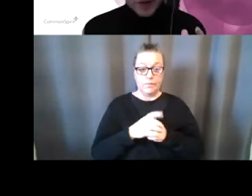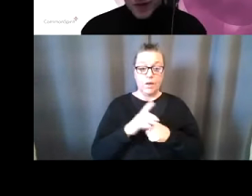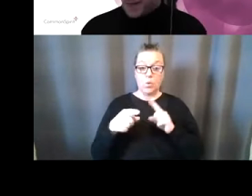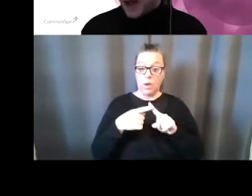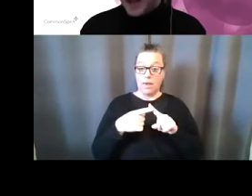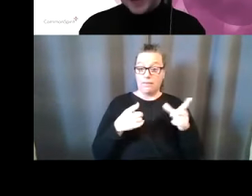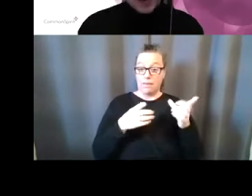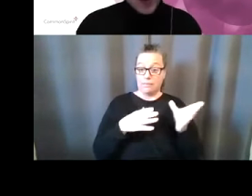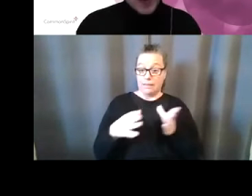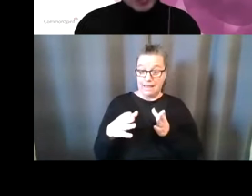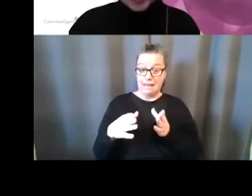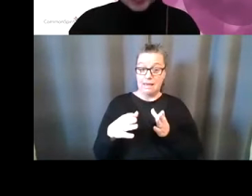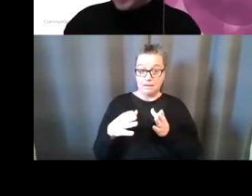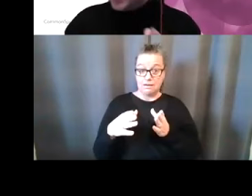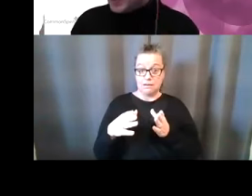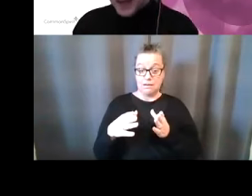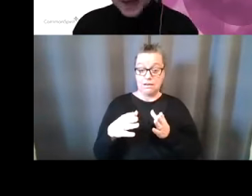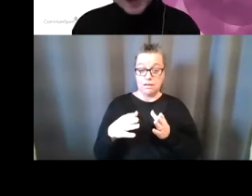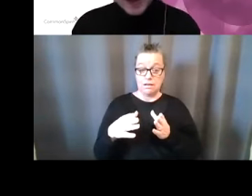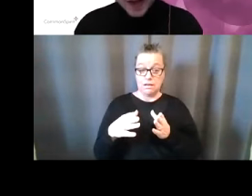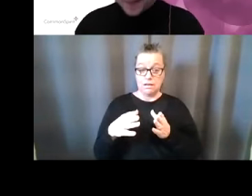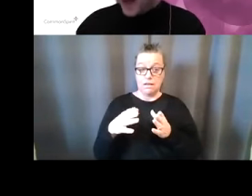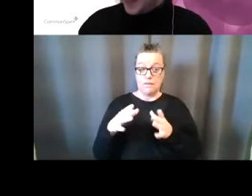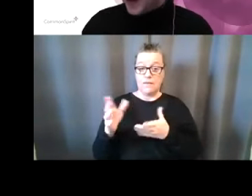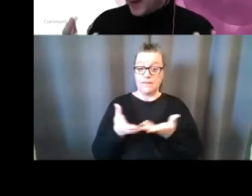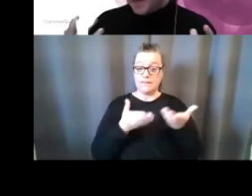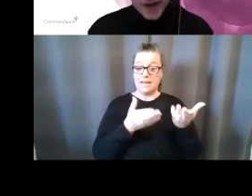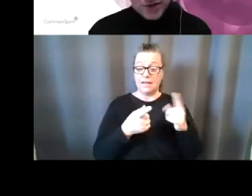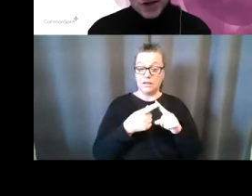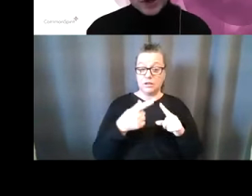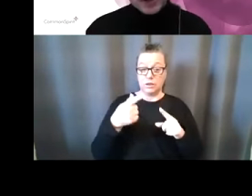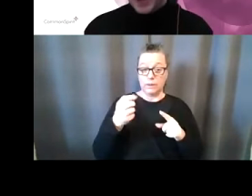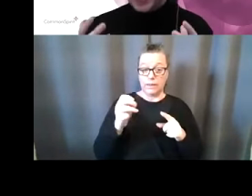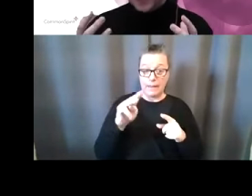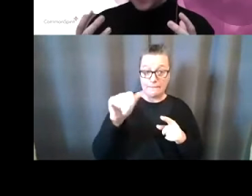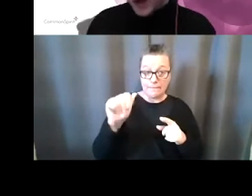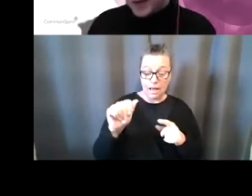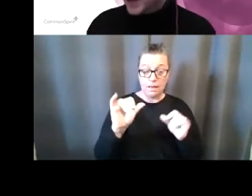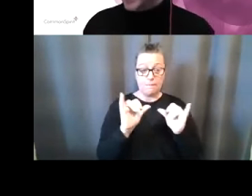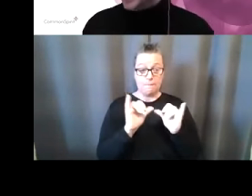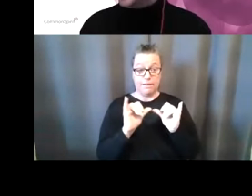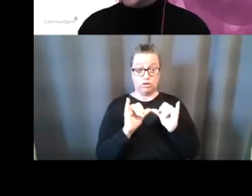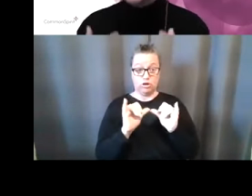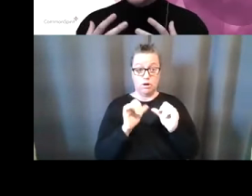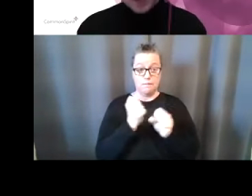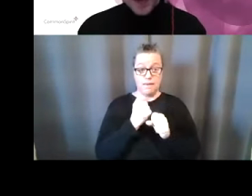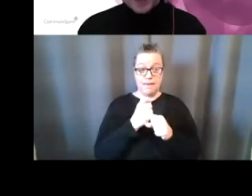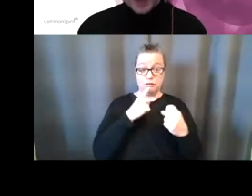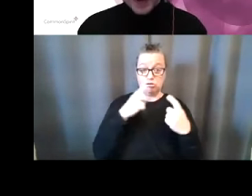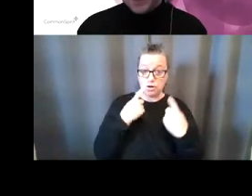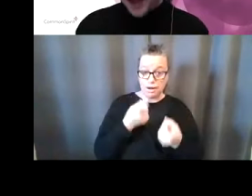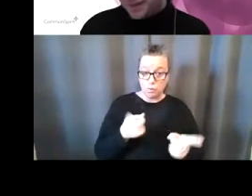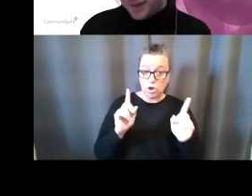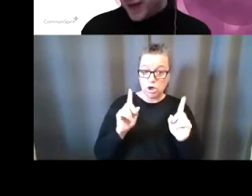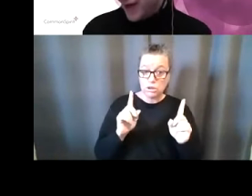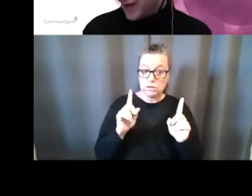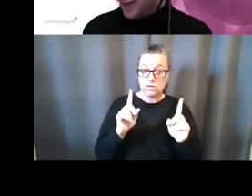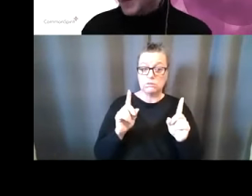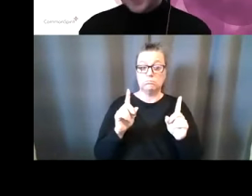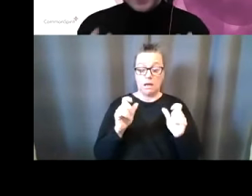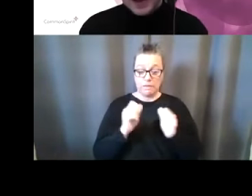landed on a great product, they're going to take it to the Gemba, they're going to measure it to make sure it works, and they're going to implement if they're happy